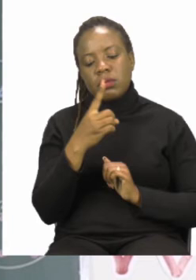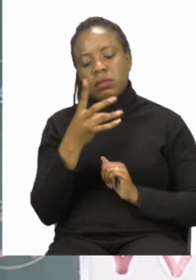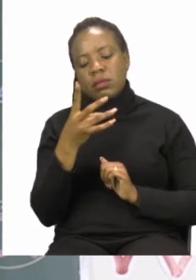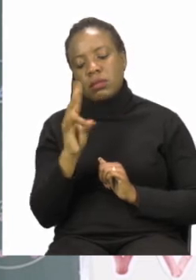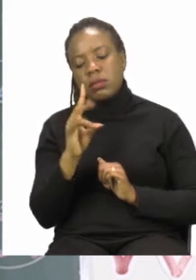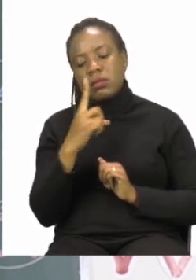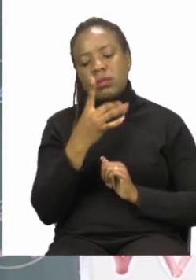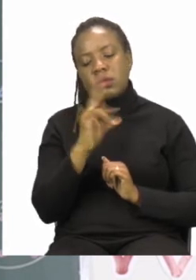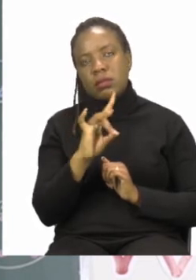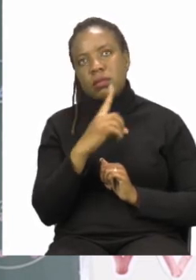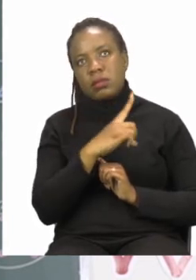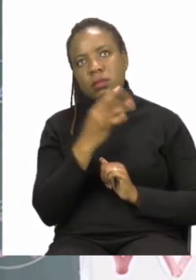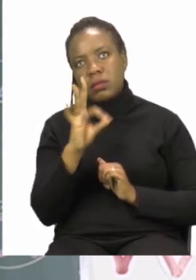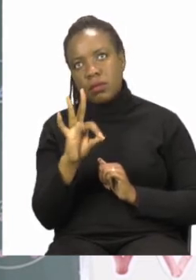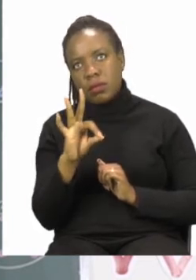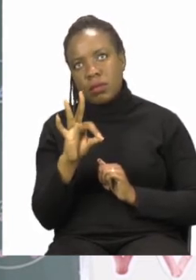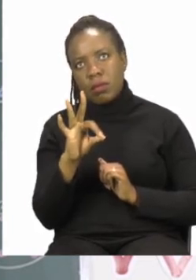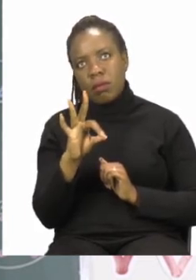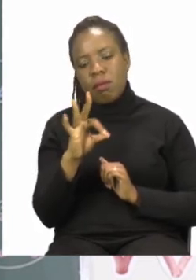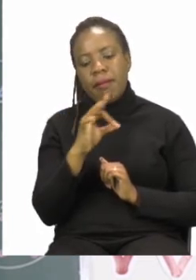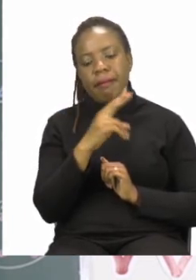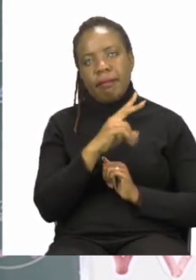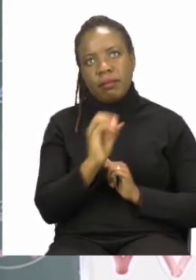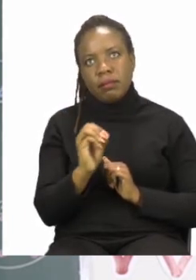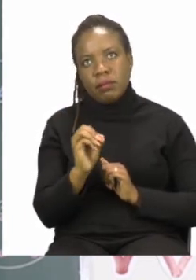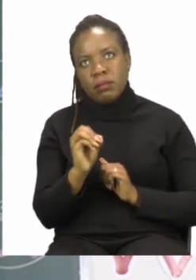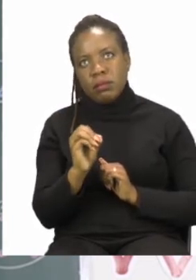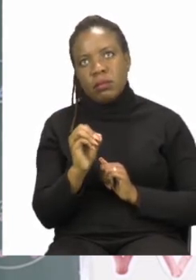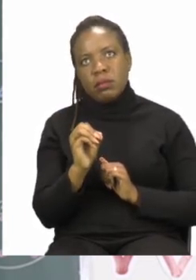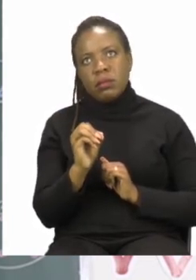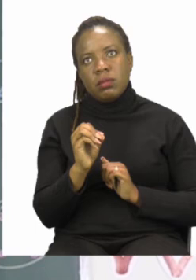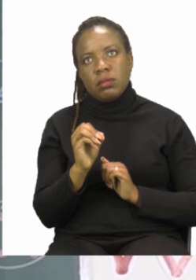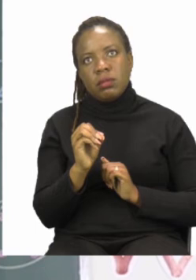17, 18, 19, 20,